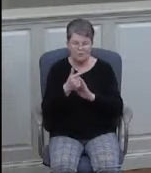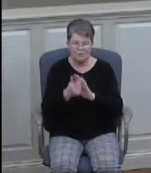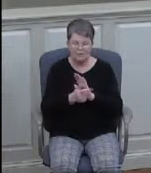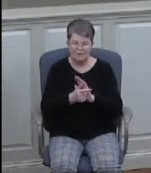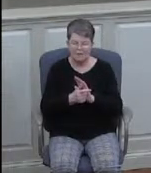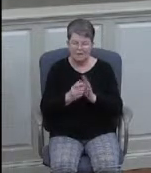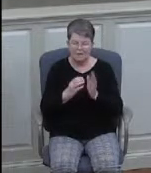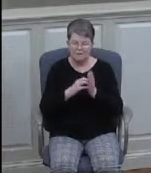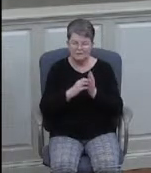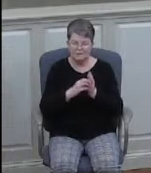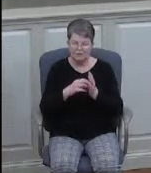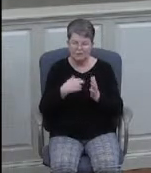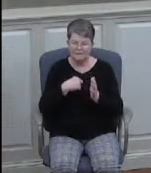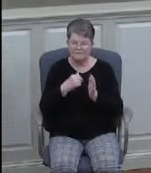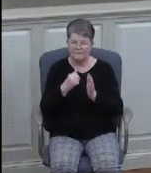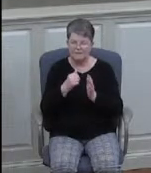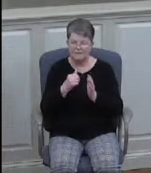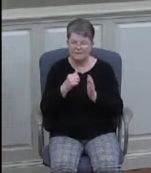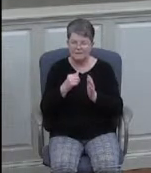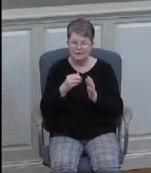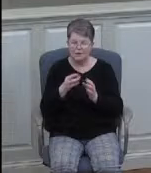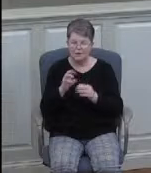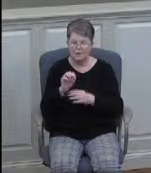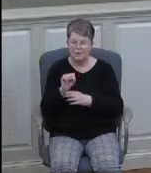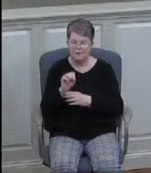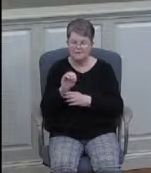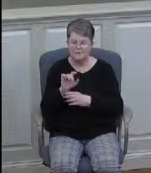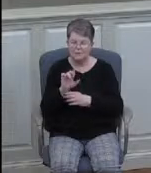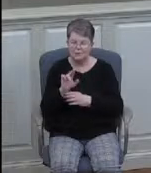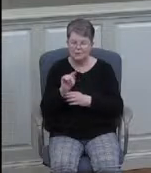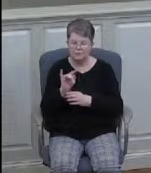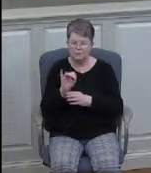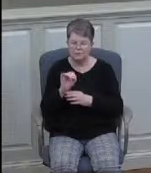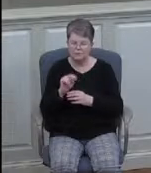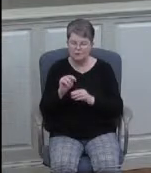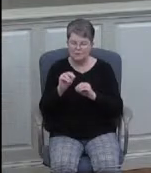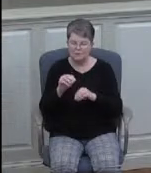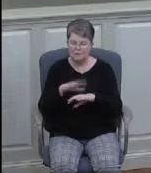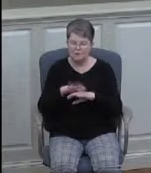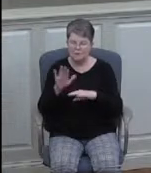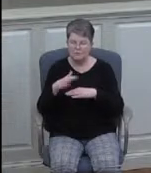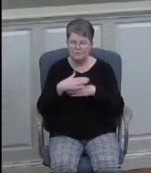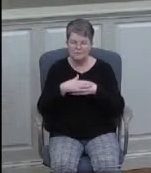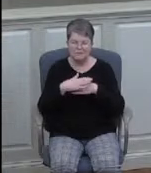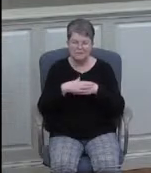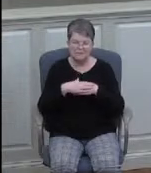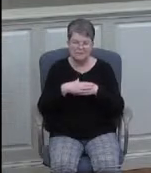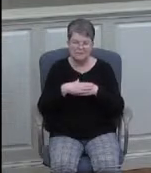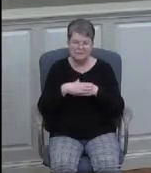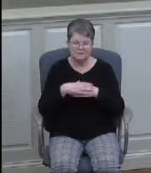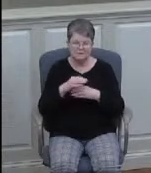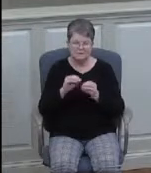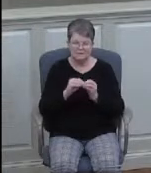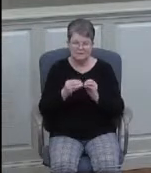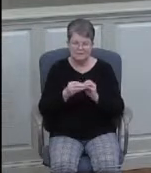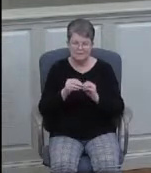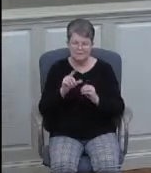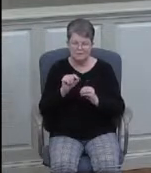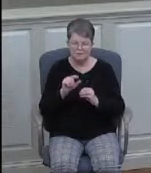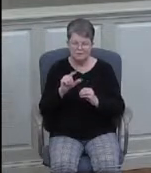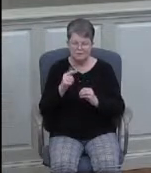you. There's an agenda, or excuse me, a resolution that was placed on your desk. Resolution number